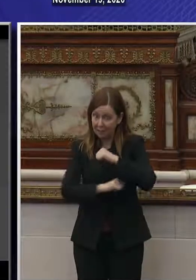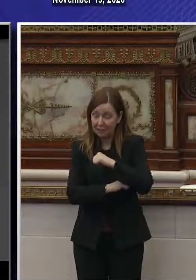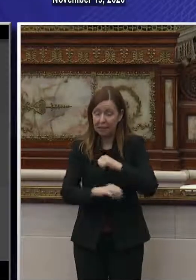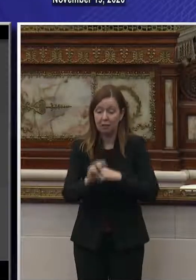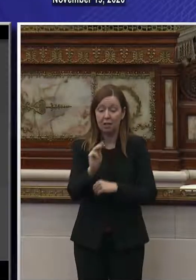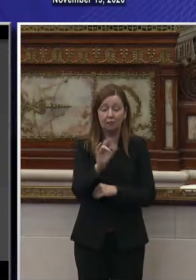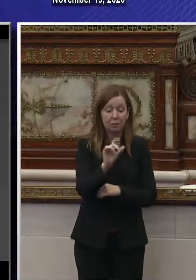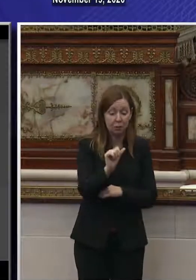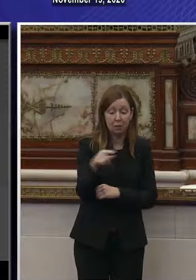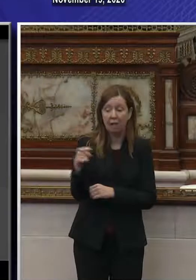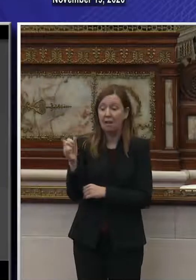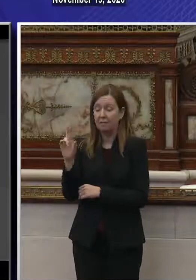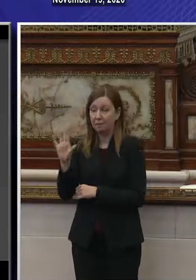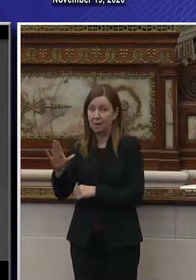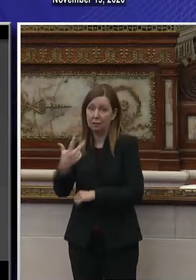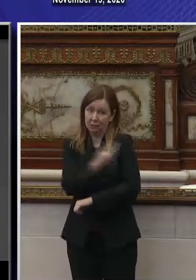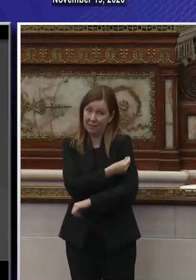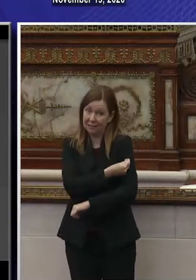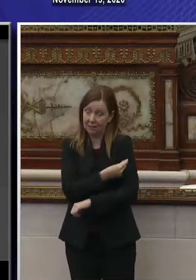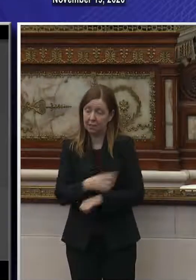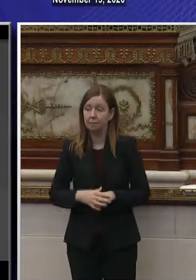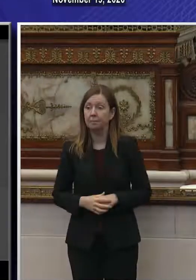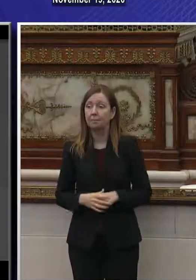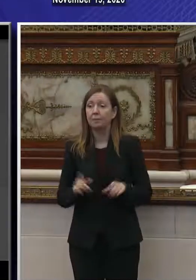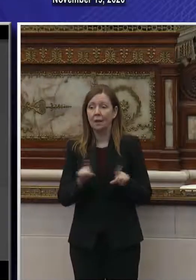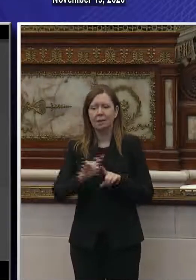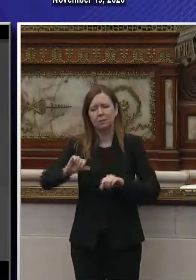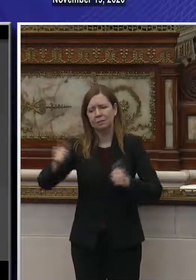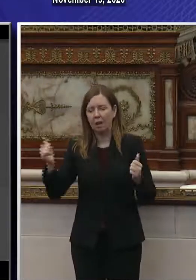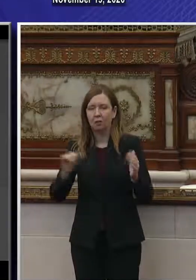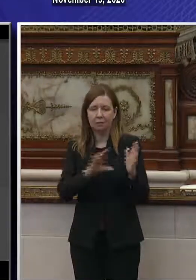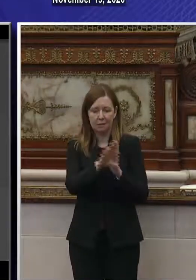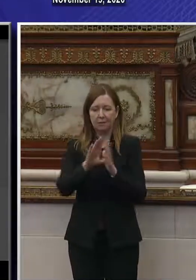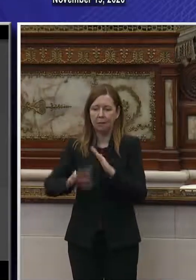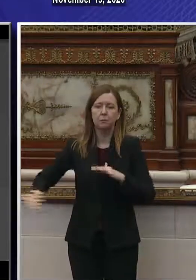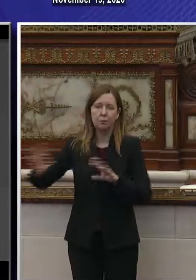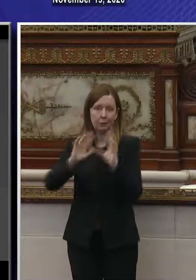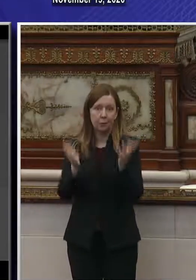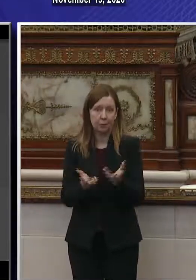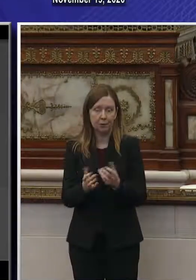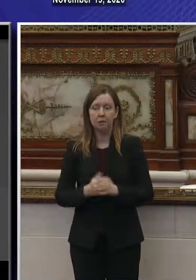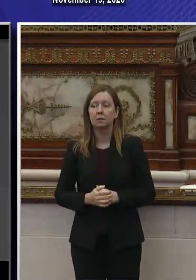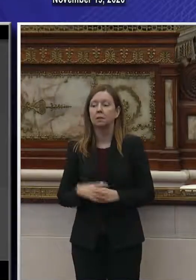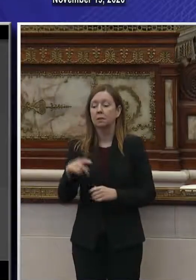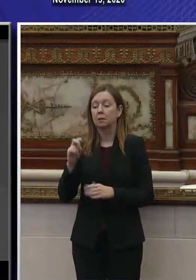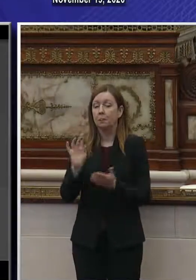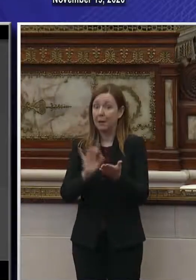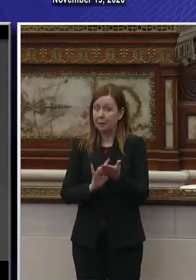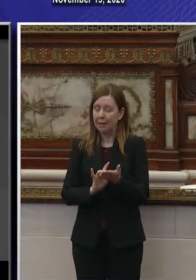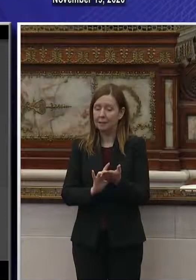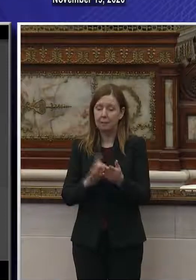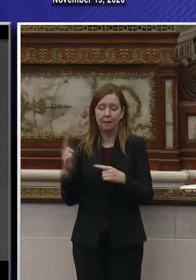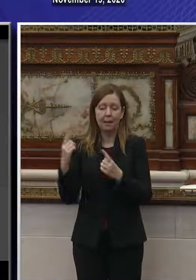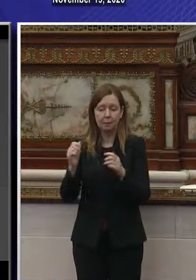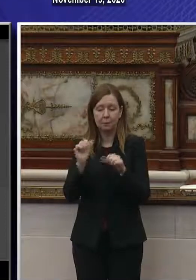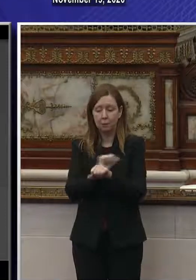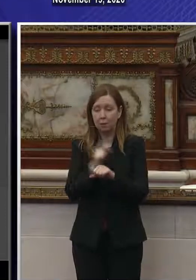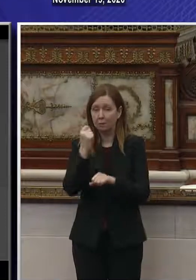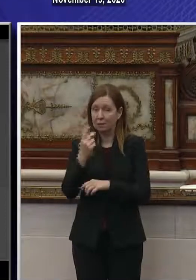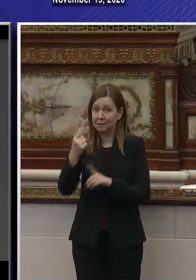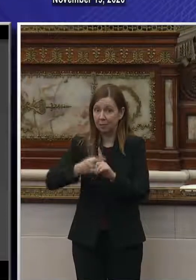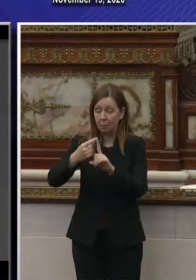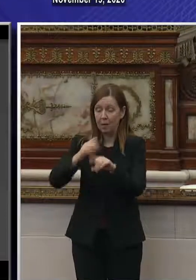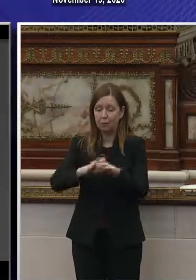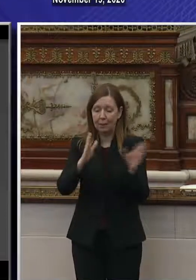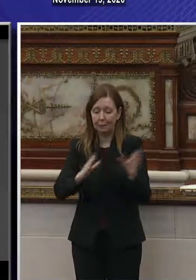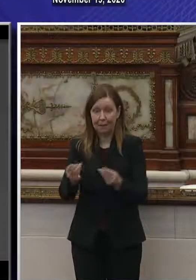and Moderna's COVID-19 vaccines, as well as others being developed globally. Penn Medicine has been working for several months on a